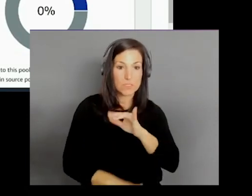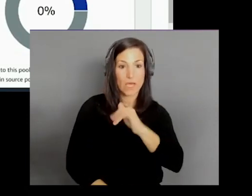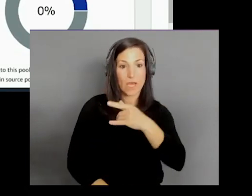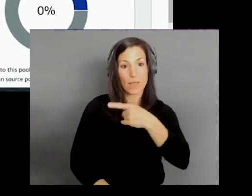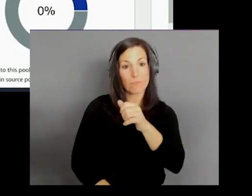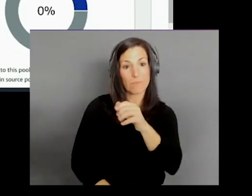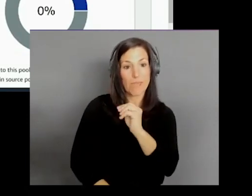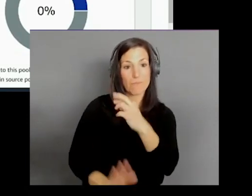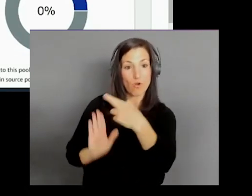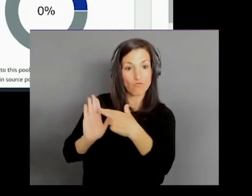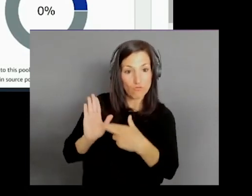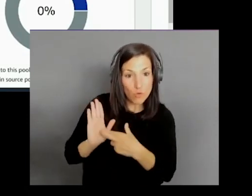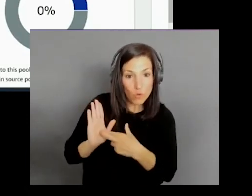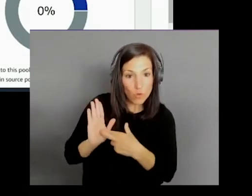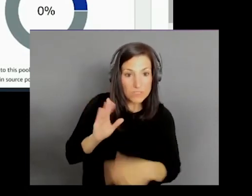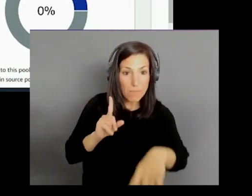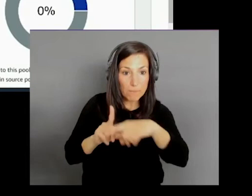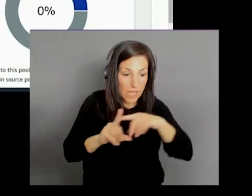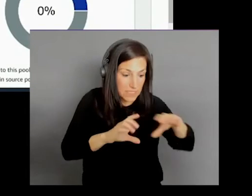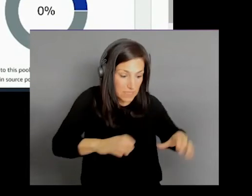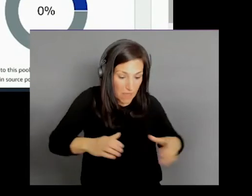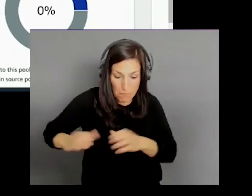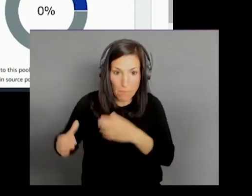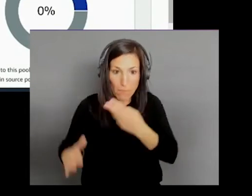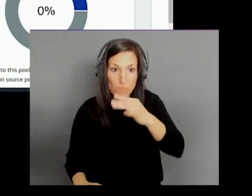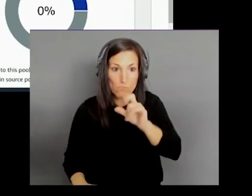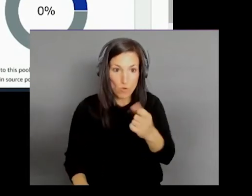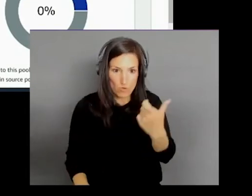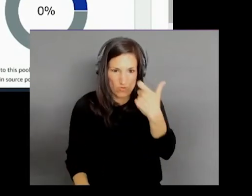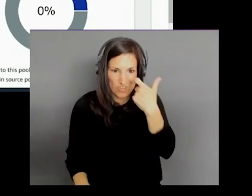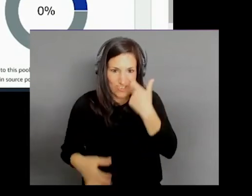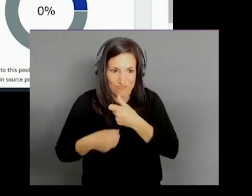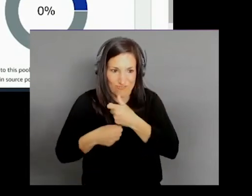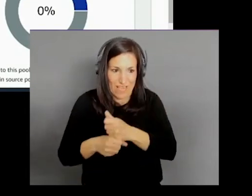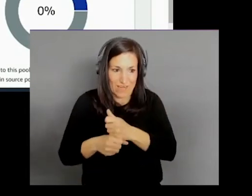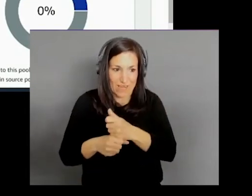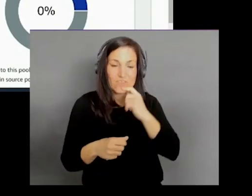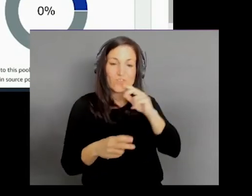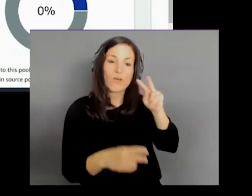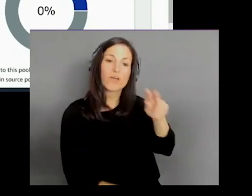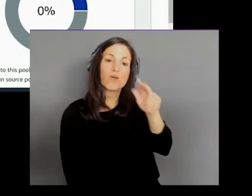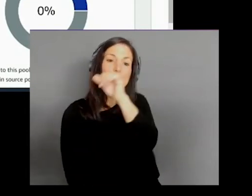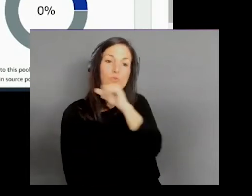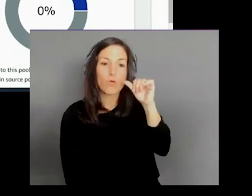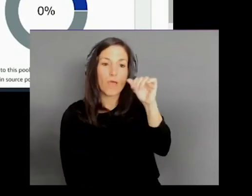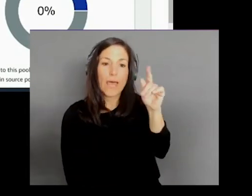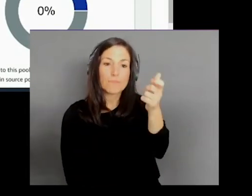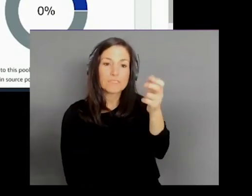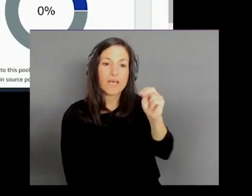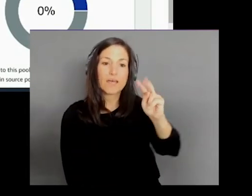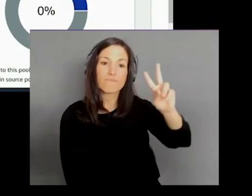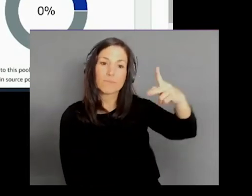just created. So now if I go to Amazon VPC,